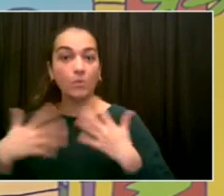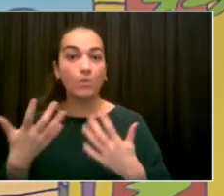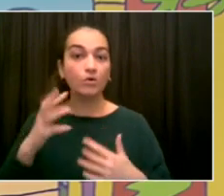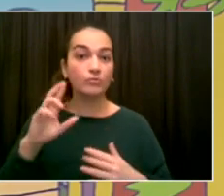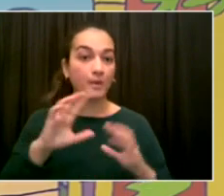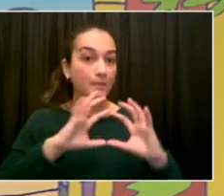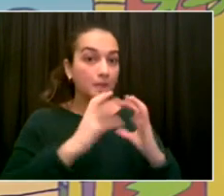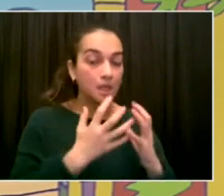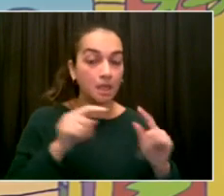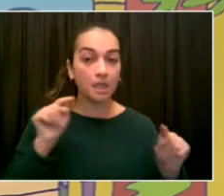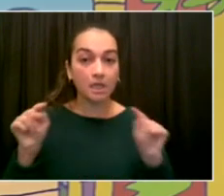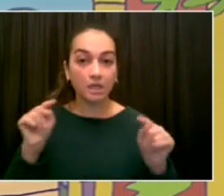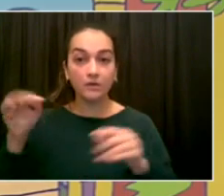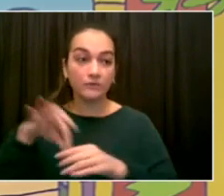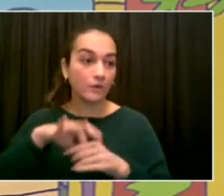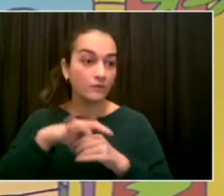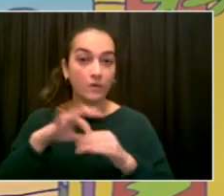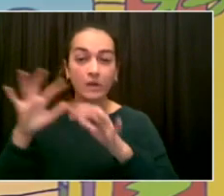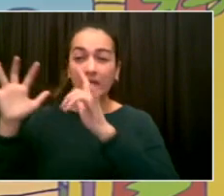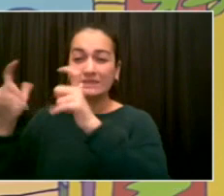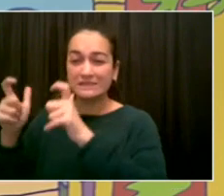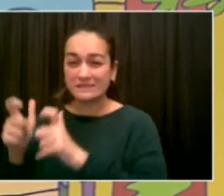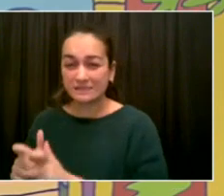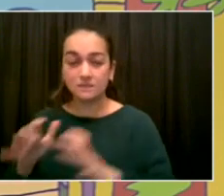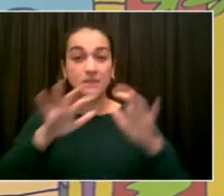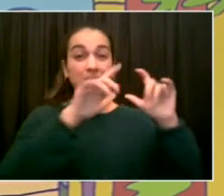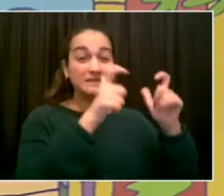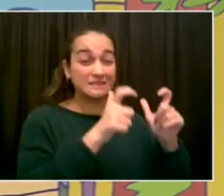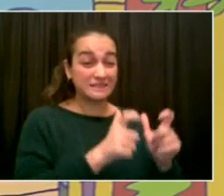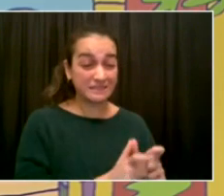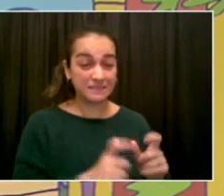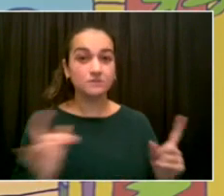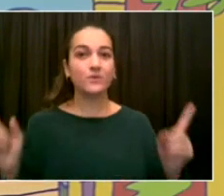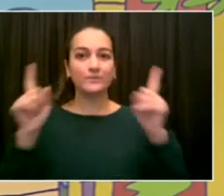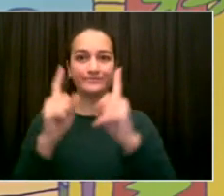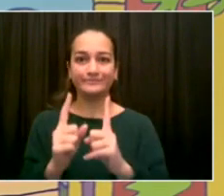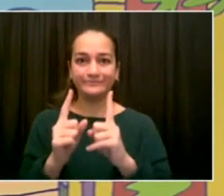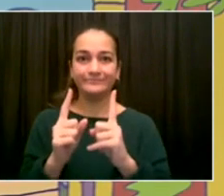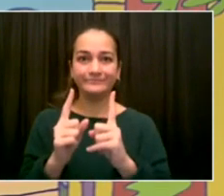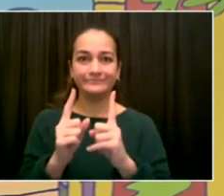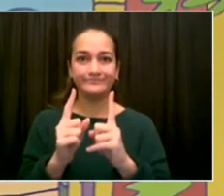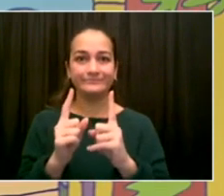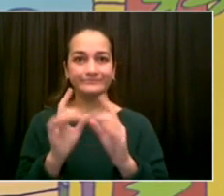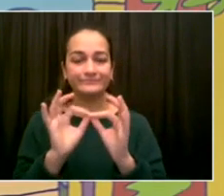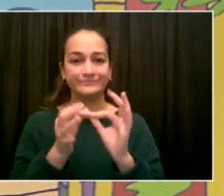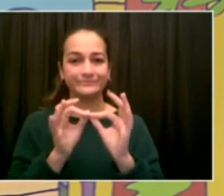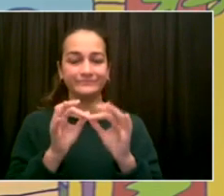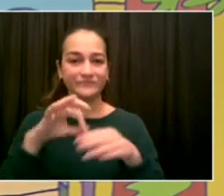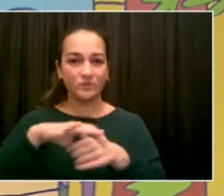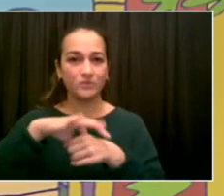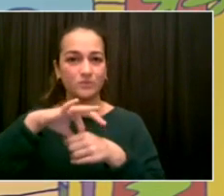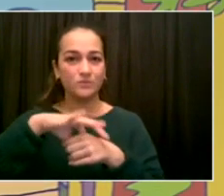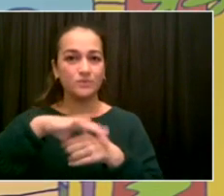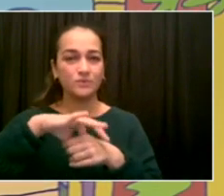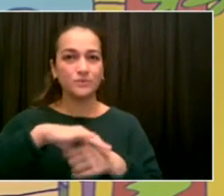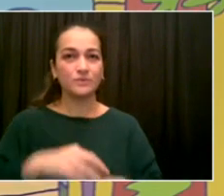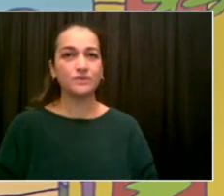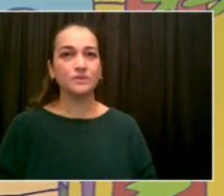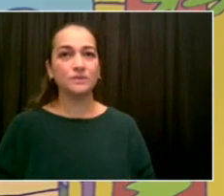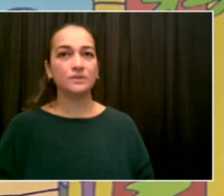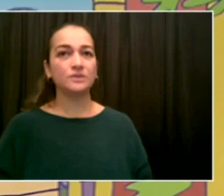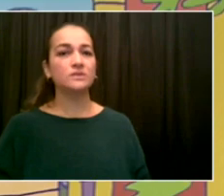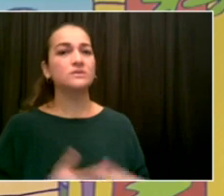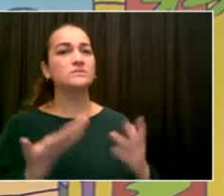so we're not in this position of having a Democrat versus a Republican in an overwhelmingly Democratic city at this